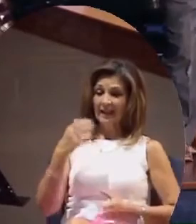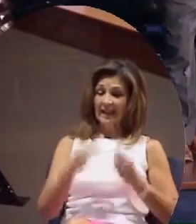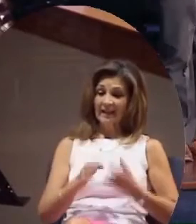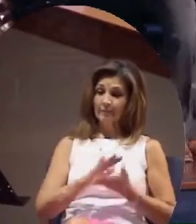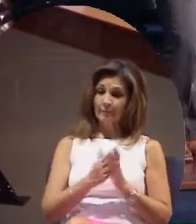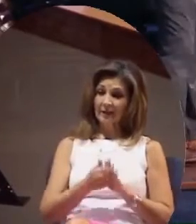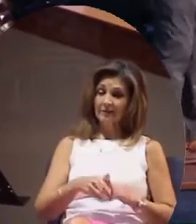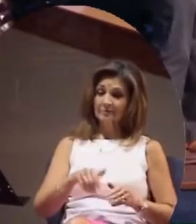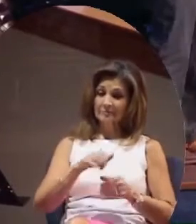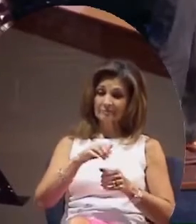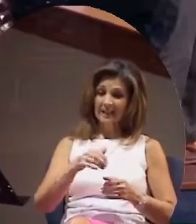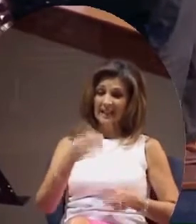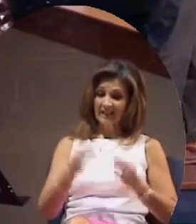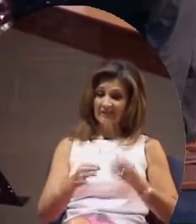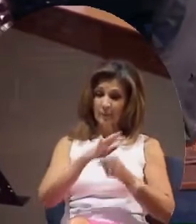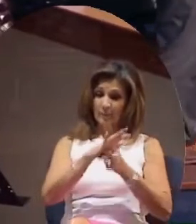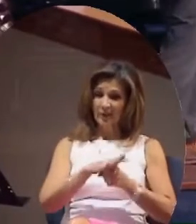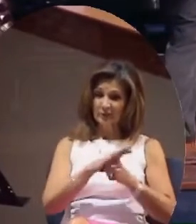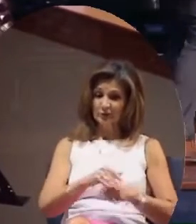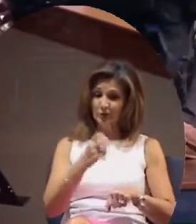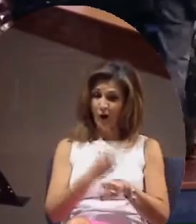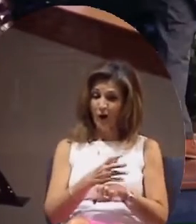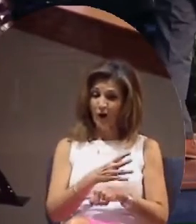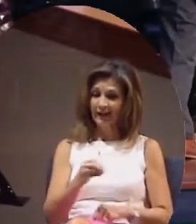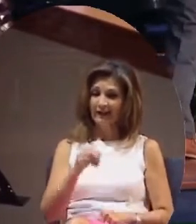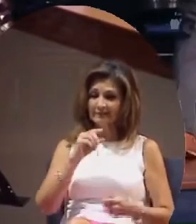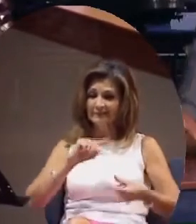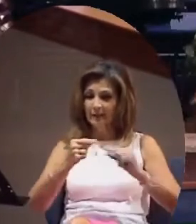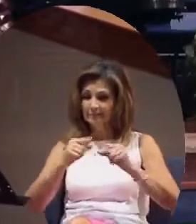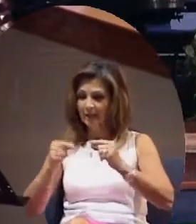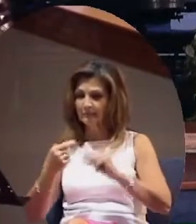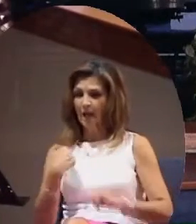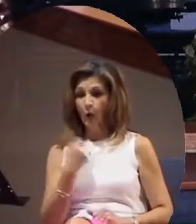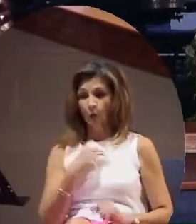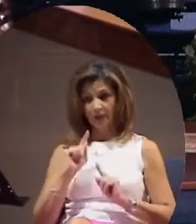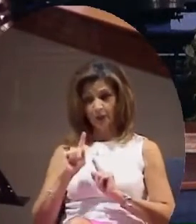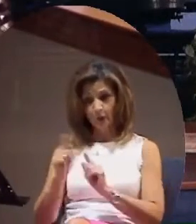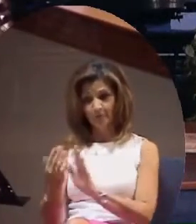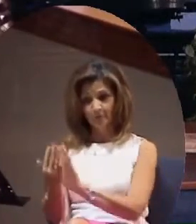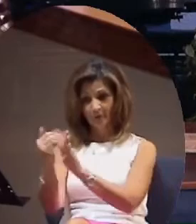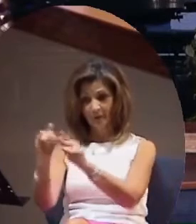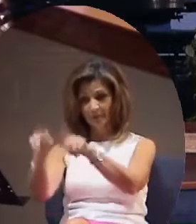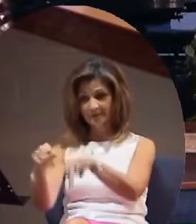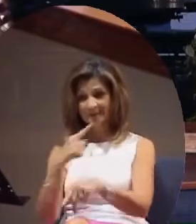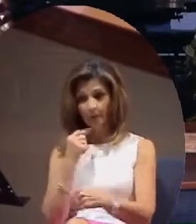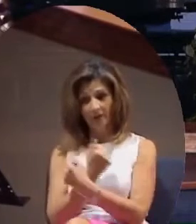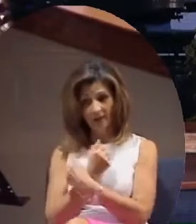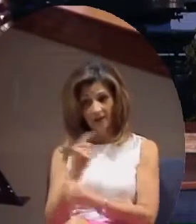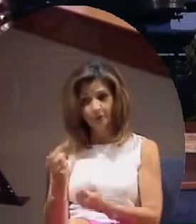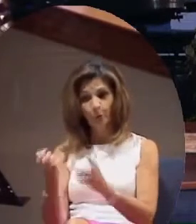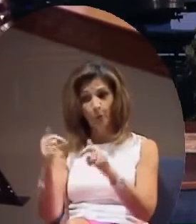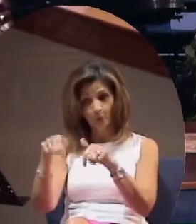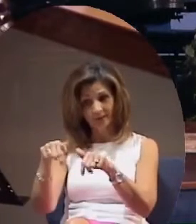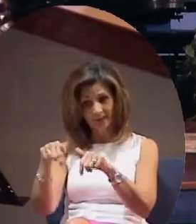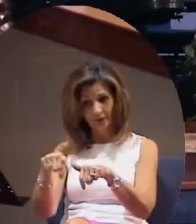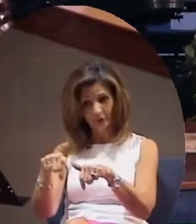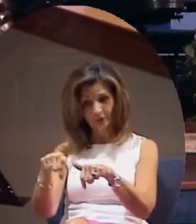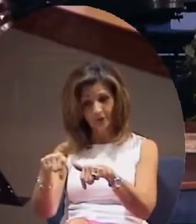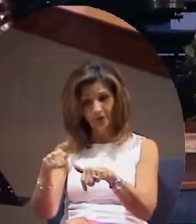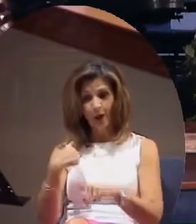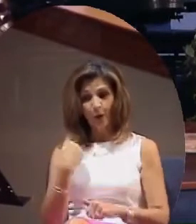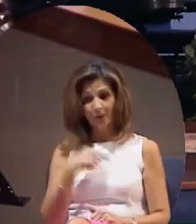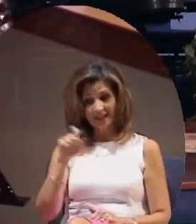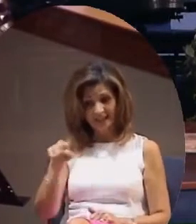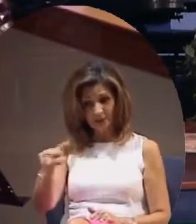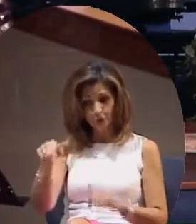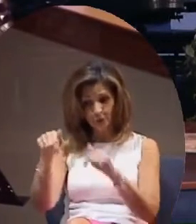gets too hard and somebody gets to talking, they go to them and say, listen, we love you. We want you here. We